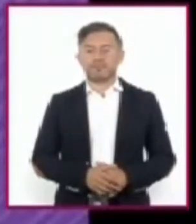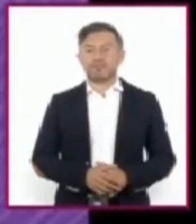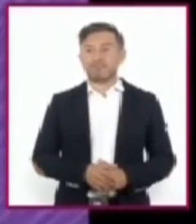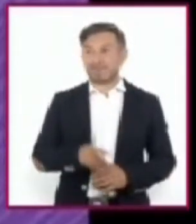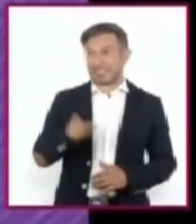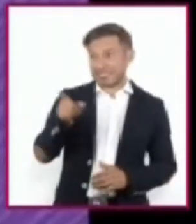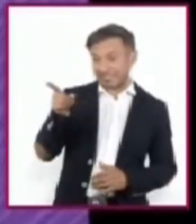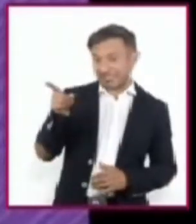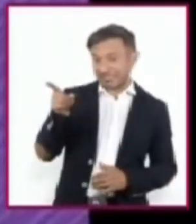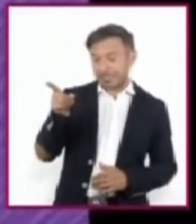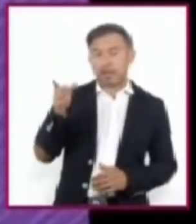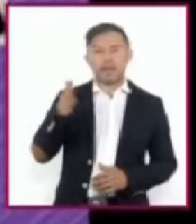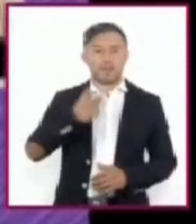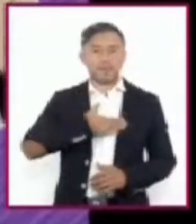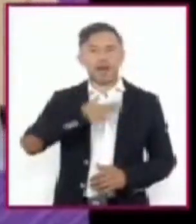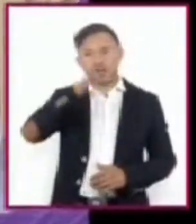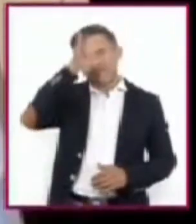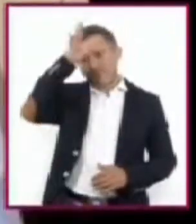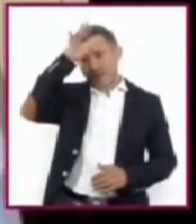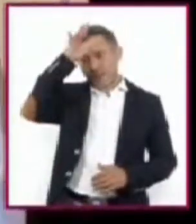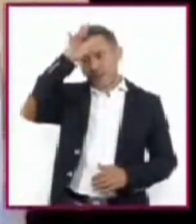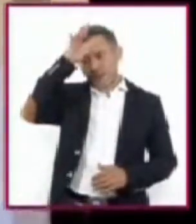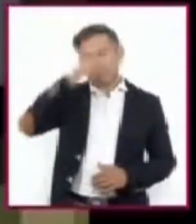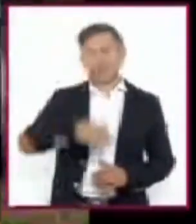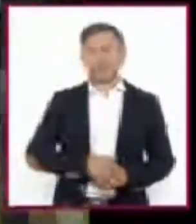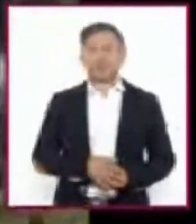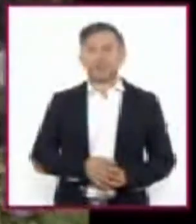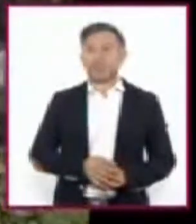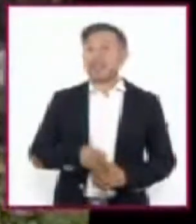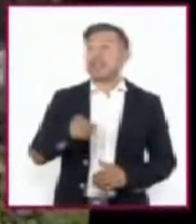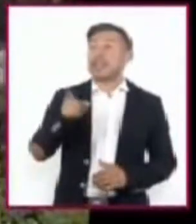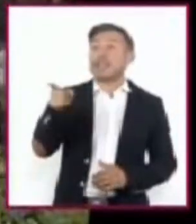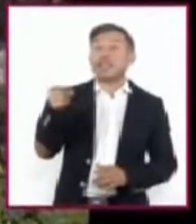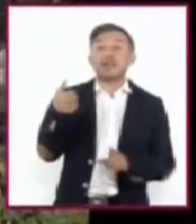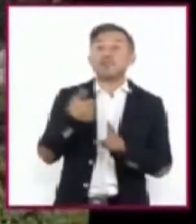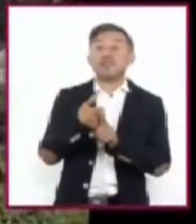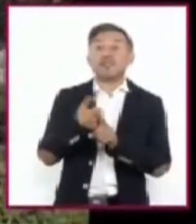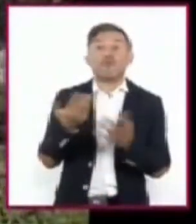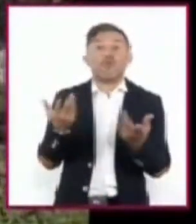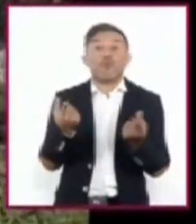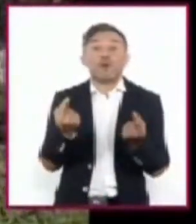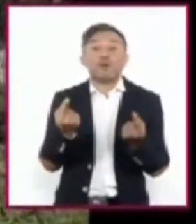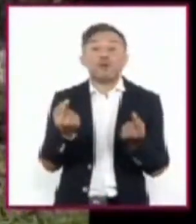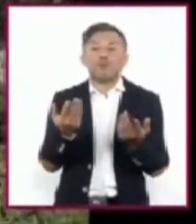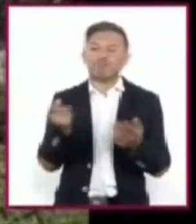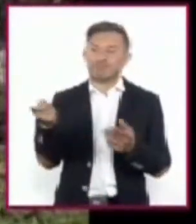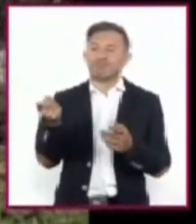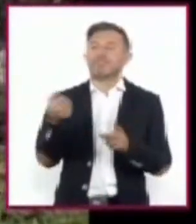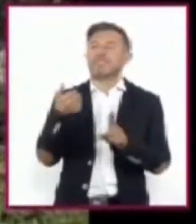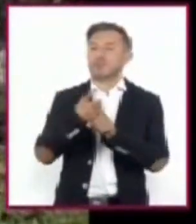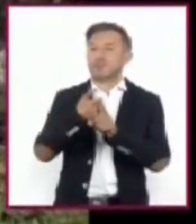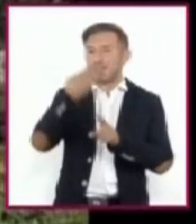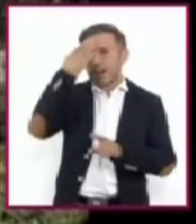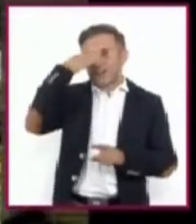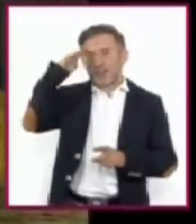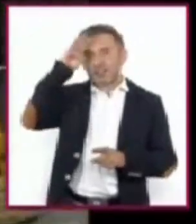He's my father. And he's... He's an archaeologist.